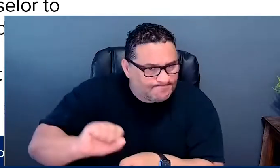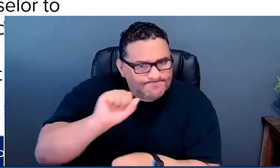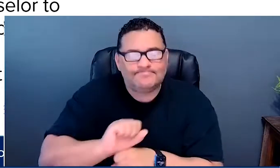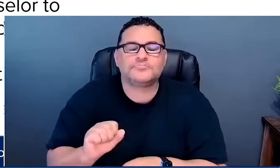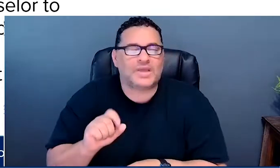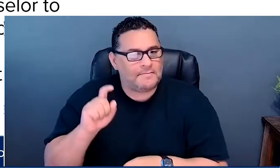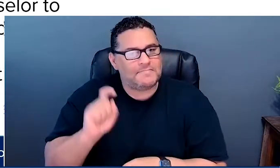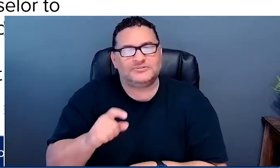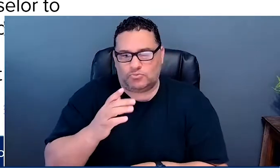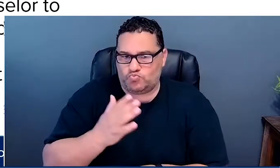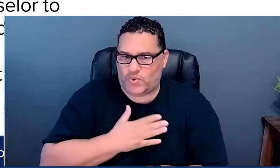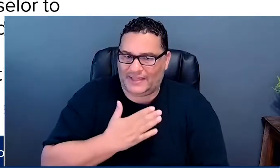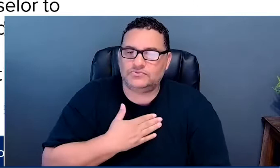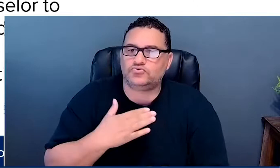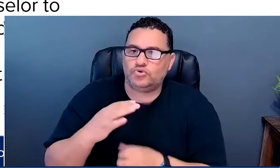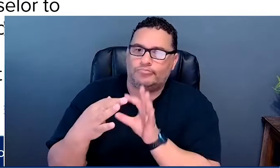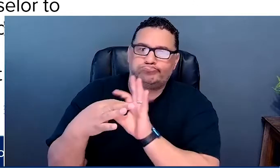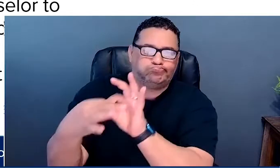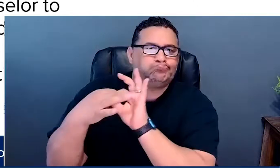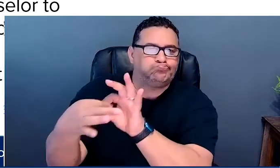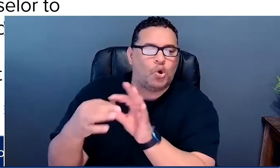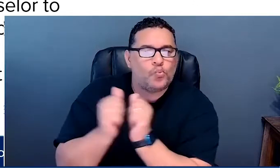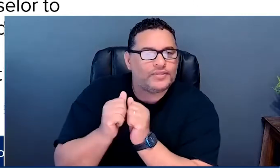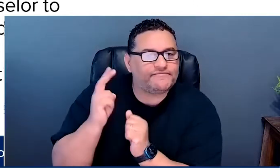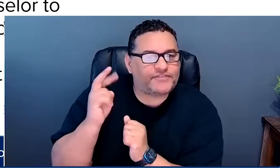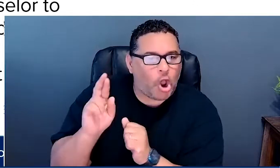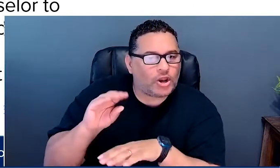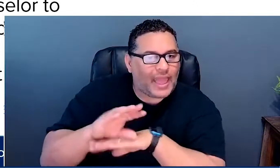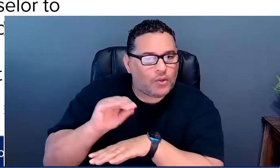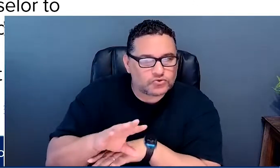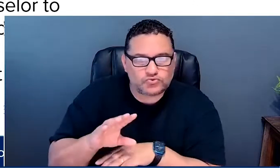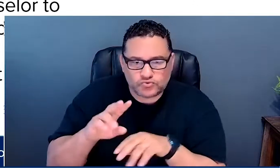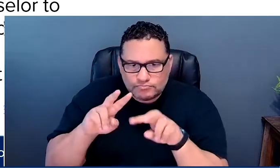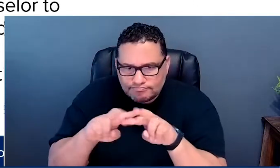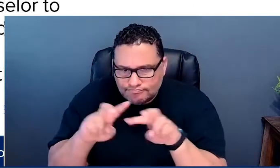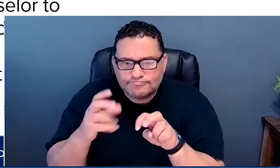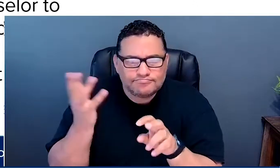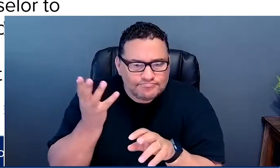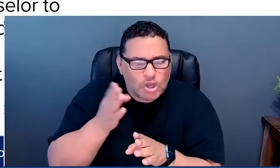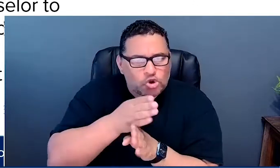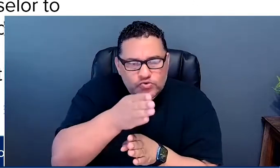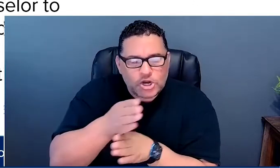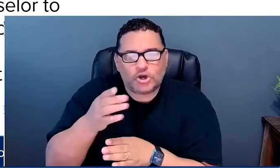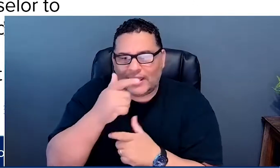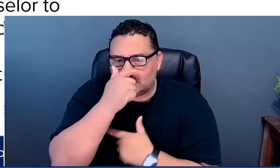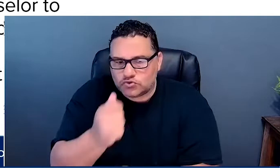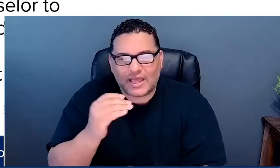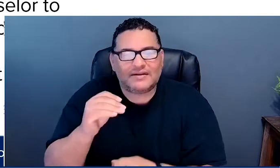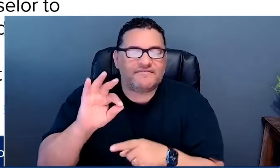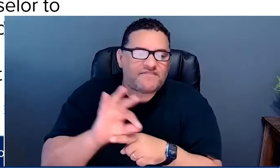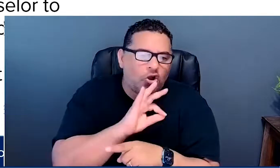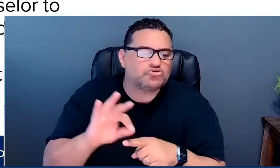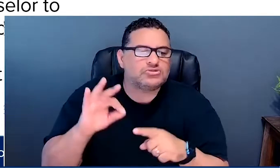VR counselor to identify their career interests as well as their functional limitations or